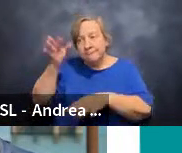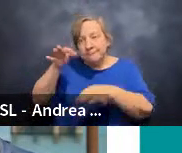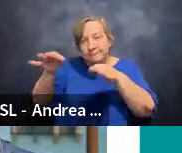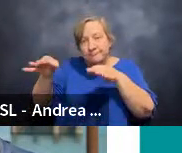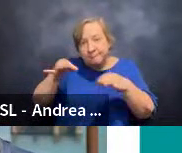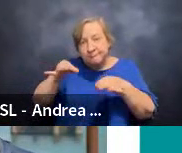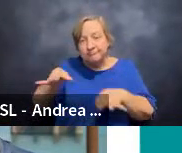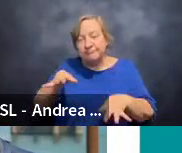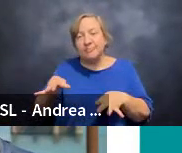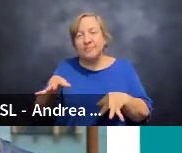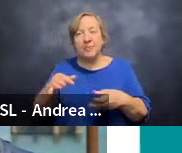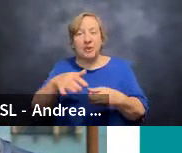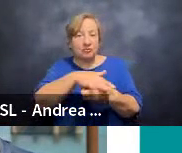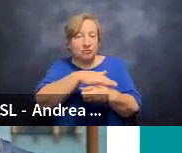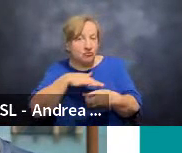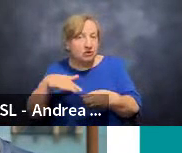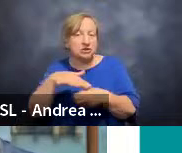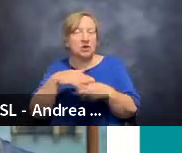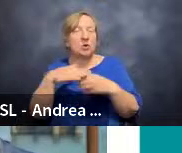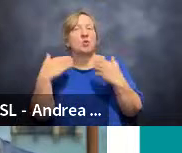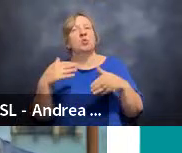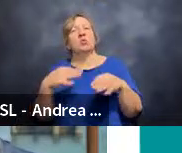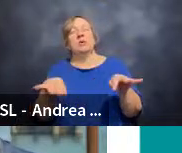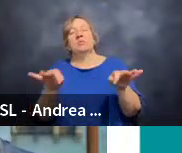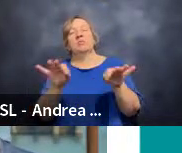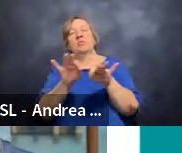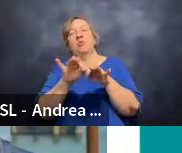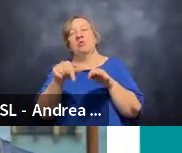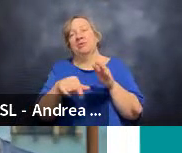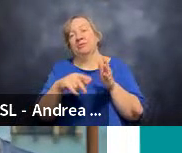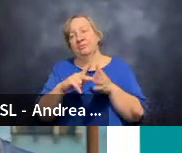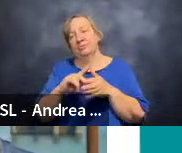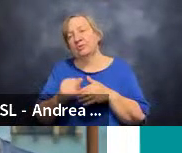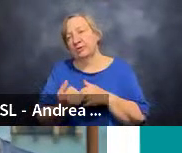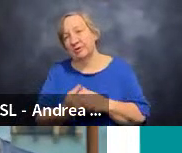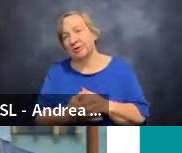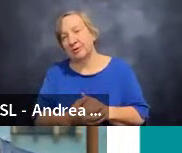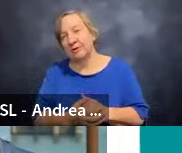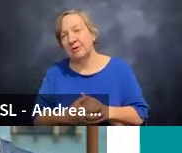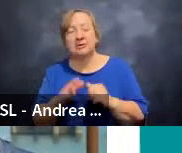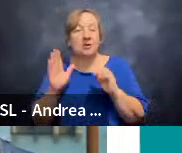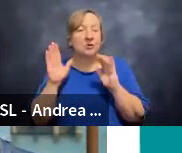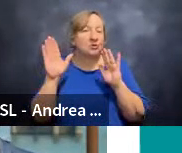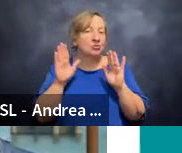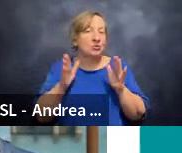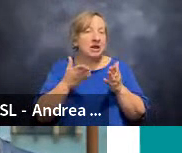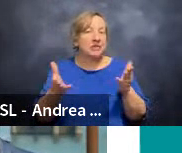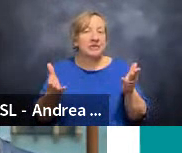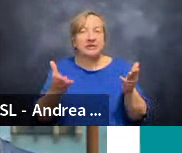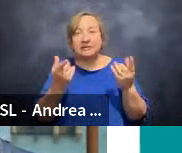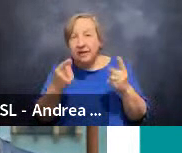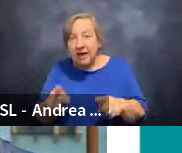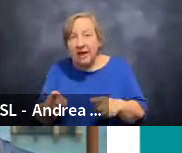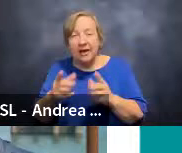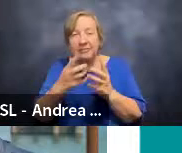regional standpoint of the importance of this project. So great things happening and getting